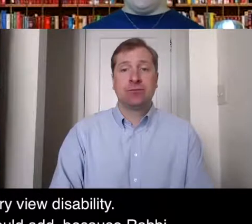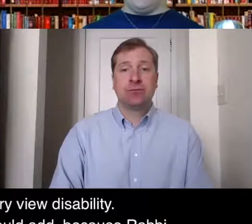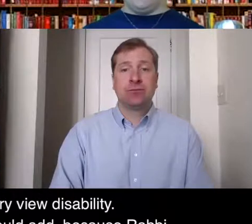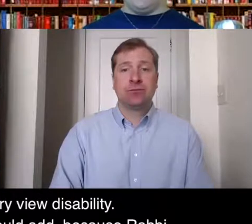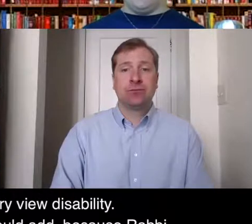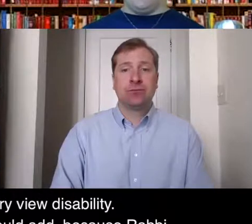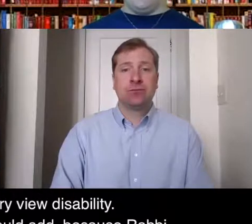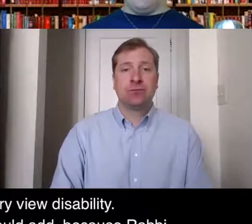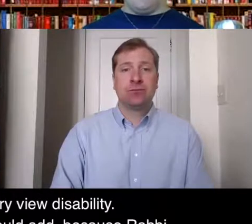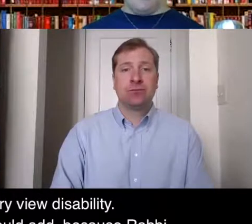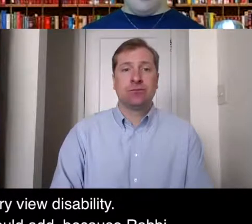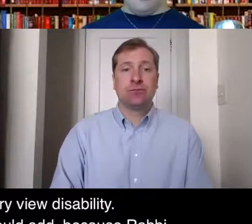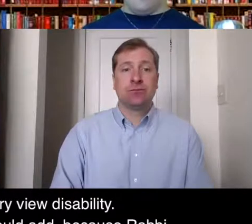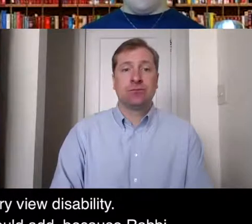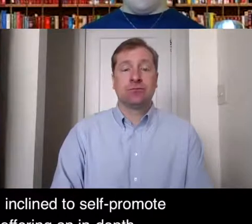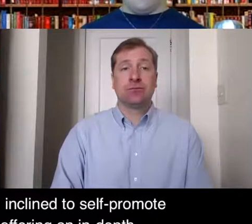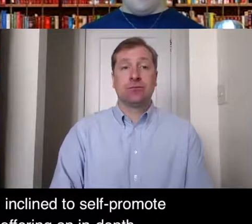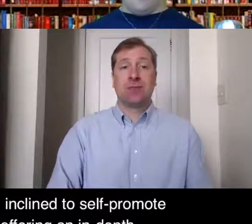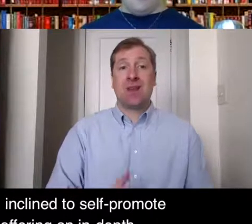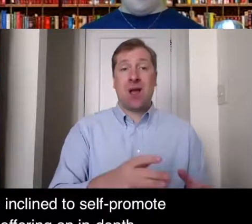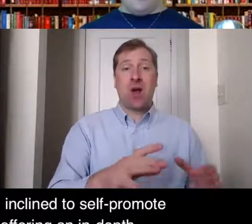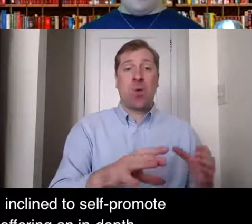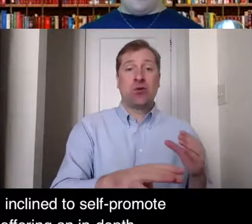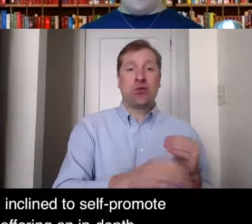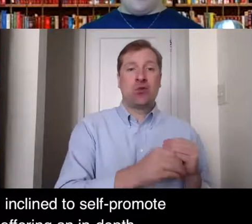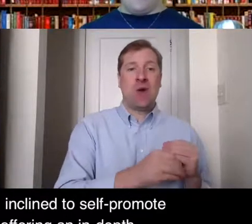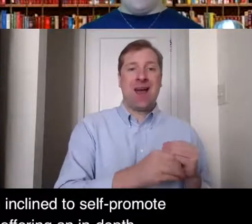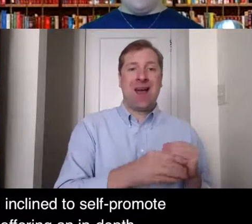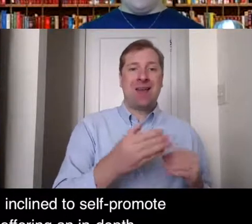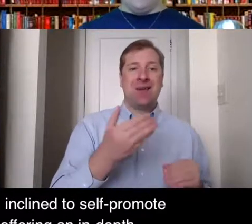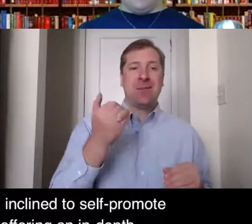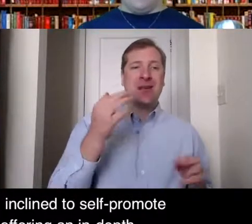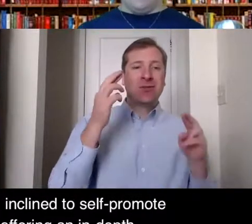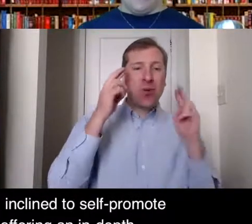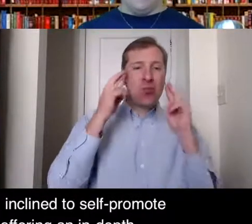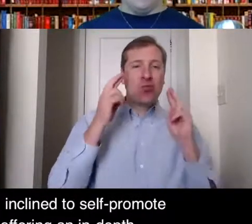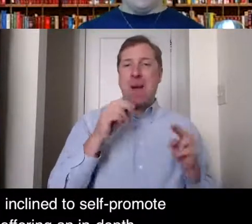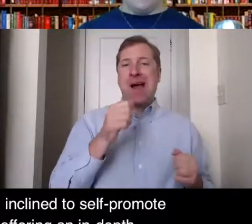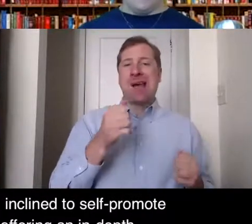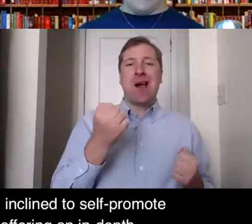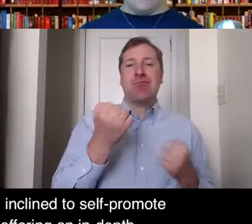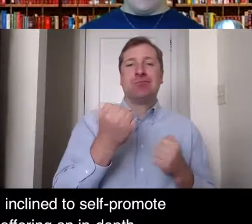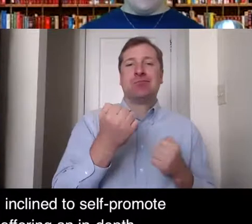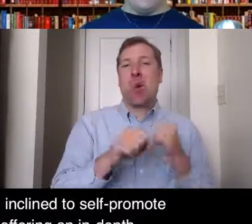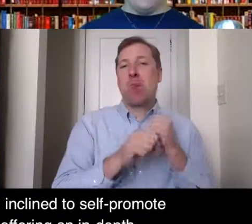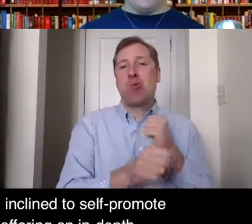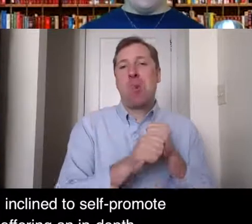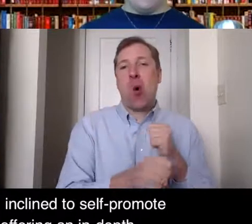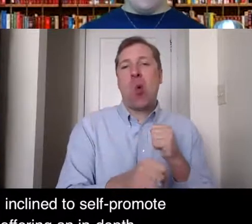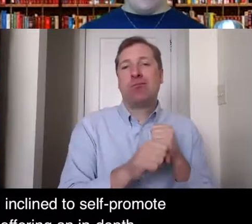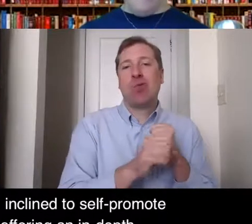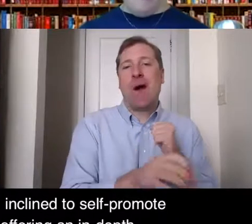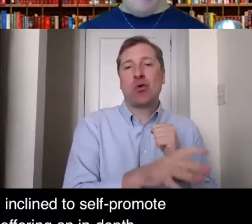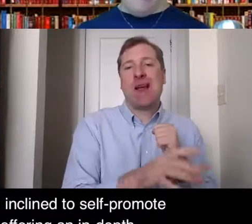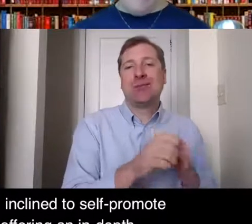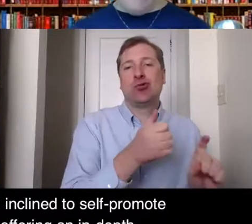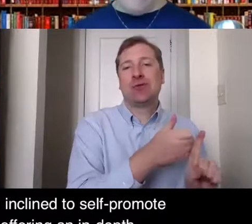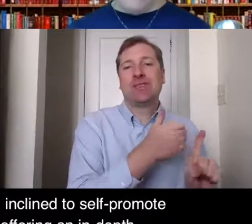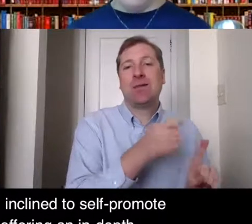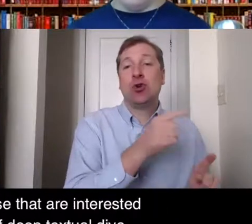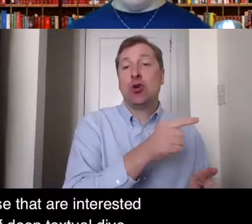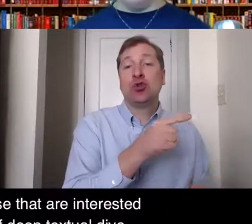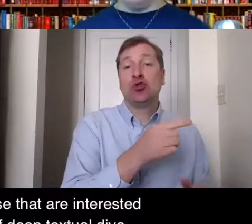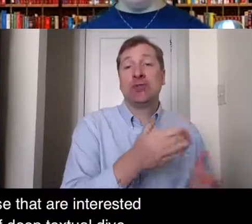And I would add, because Rabbi Tuchman does not seem inclined to self-promote, that she is currently offering an